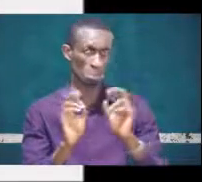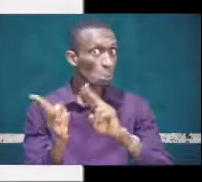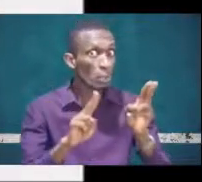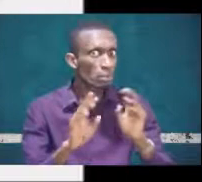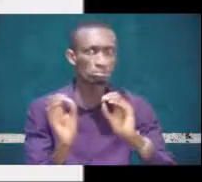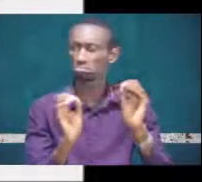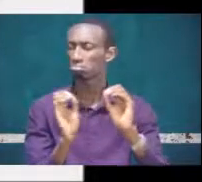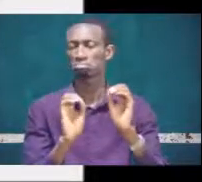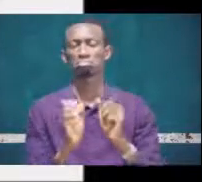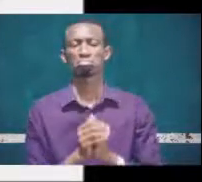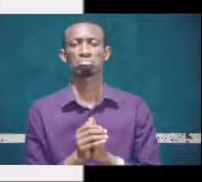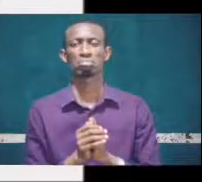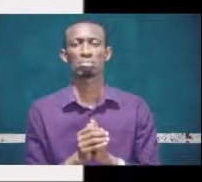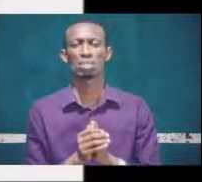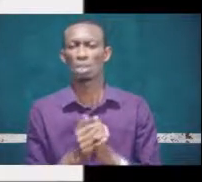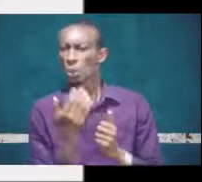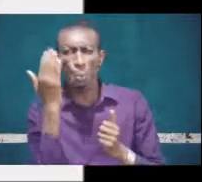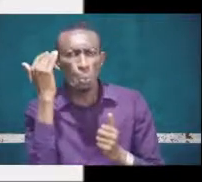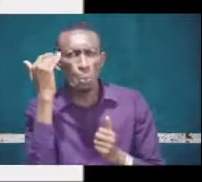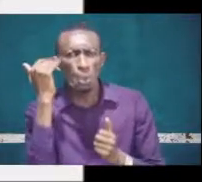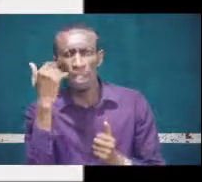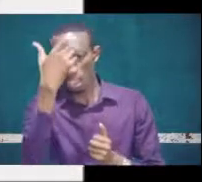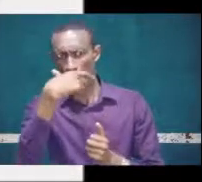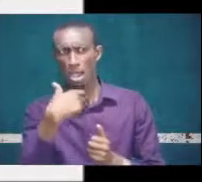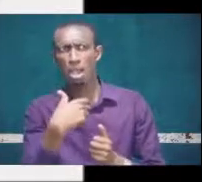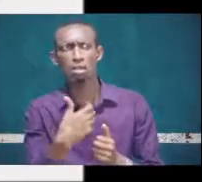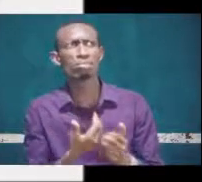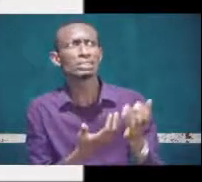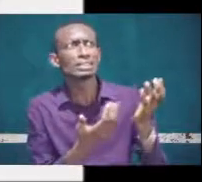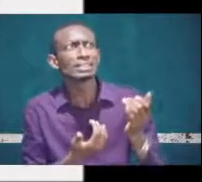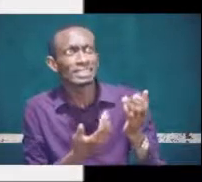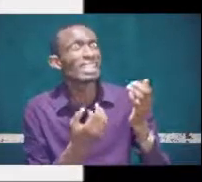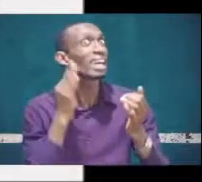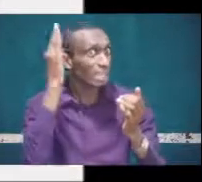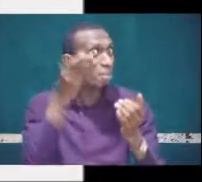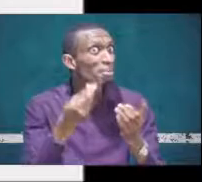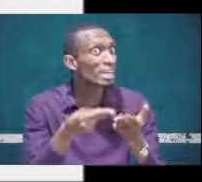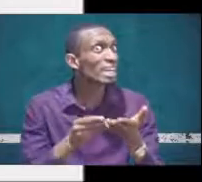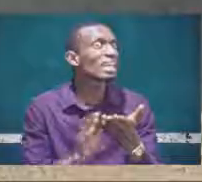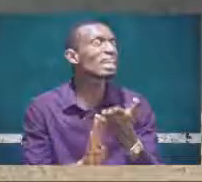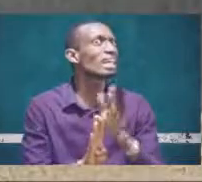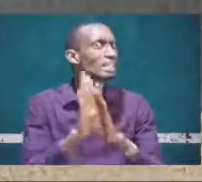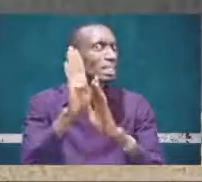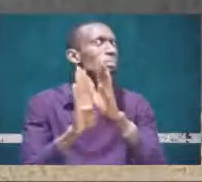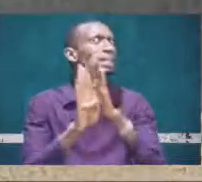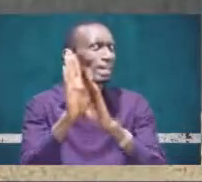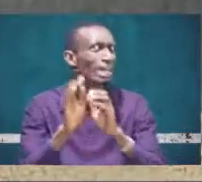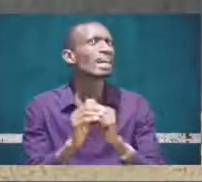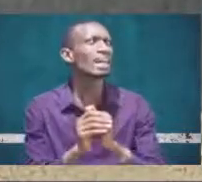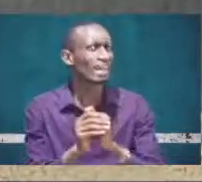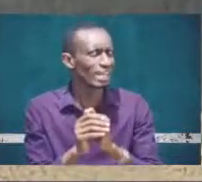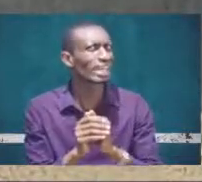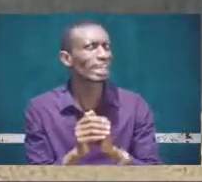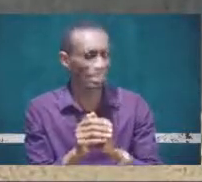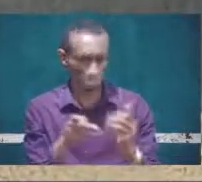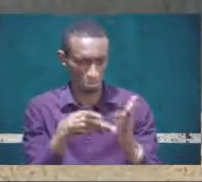of the commodity because they expect the price of the commodity to continue increasing in the future. So they will buy and stock such that they